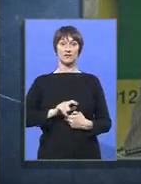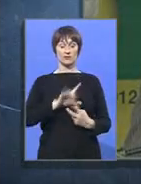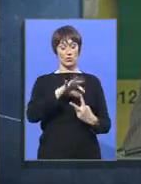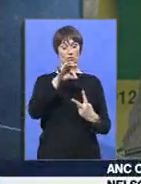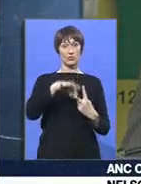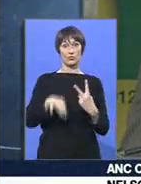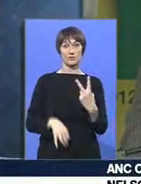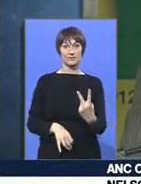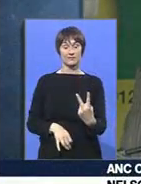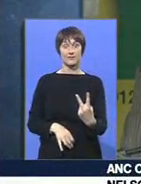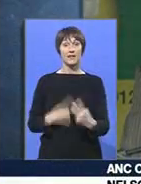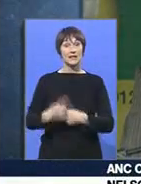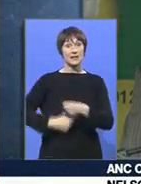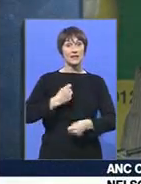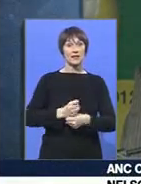1952.